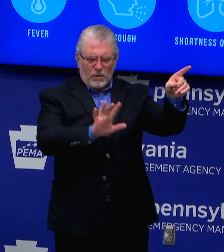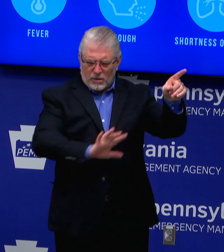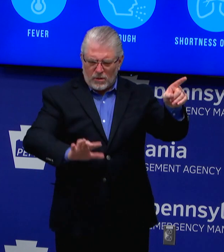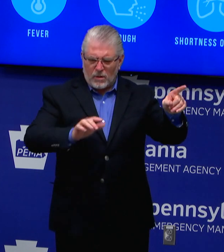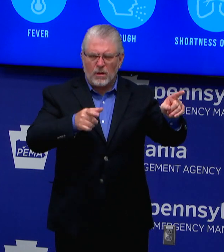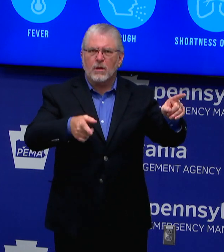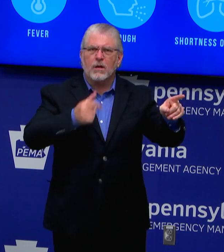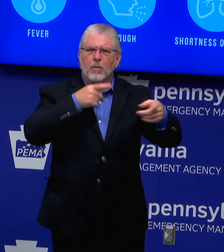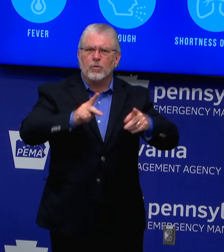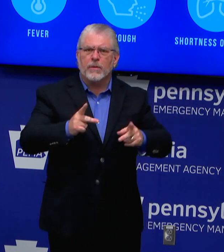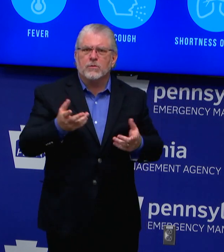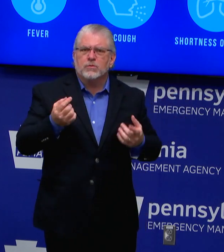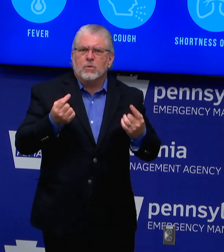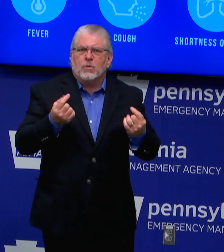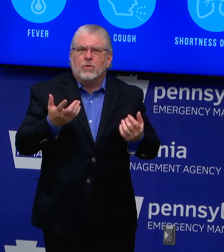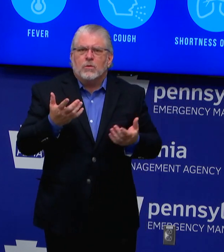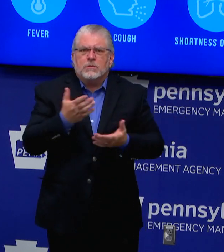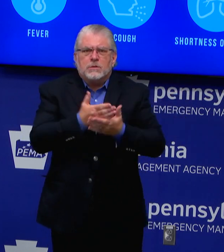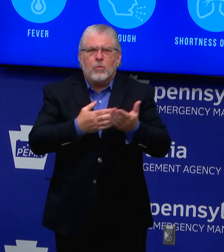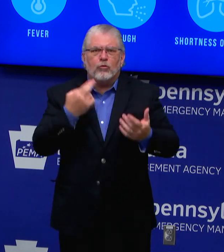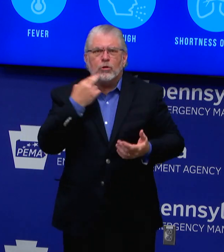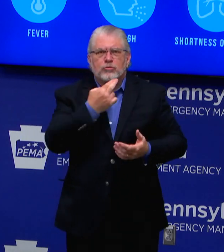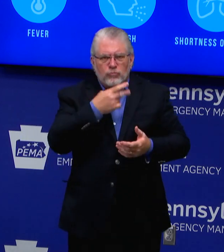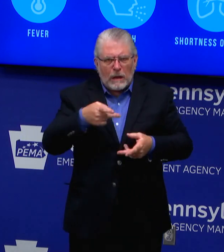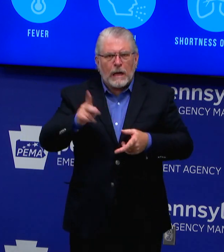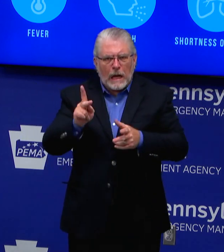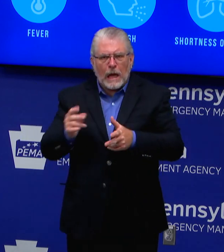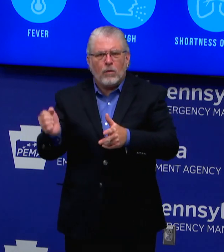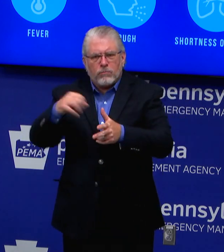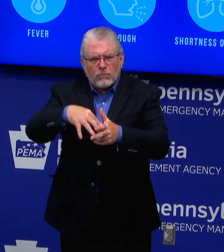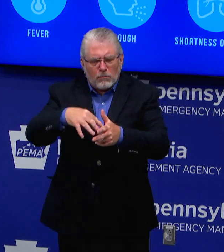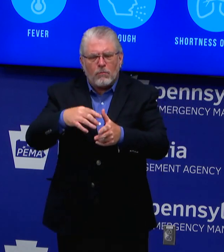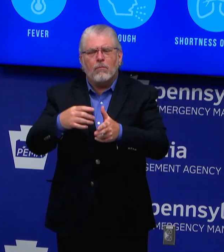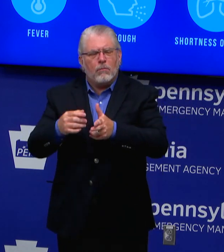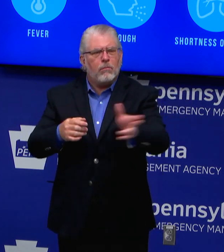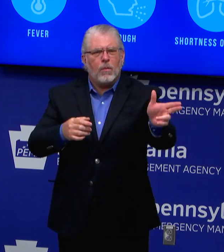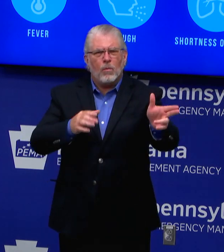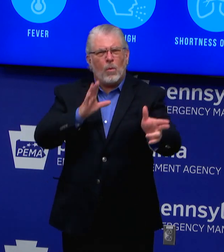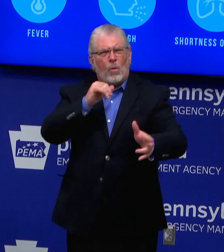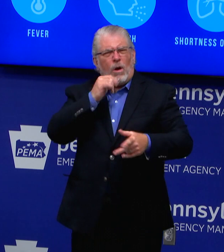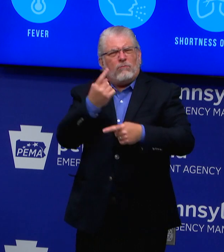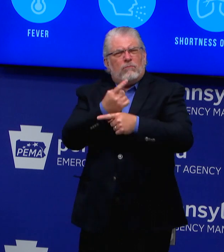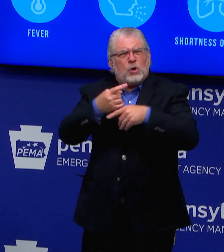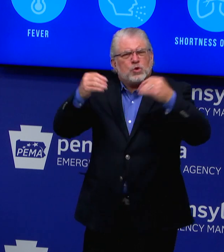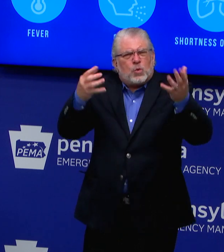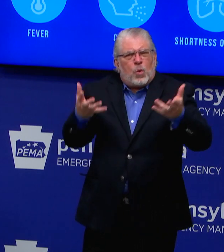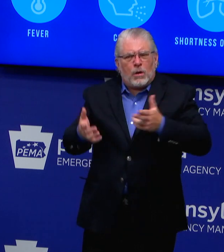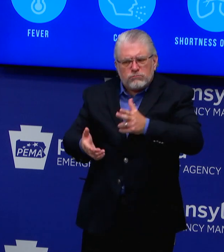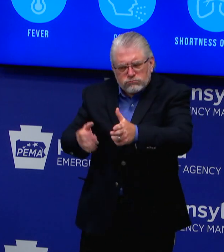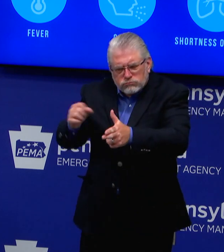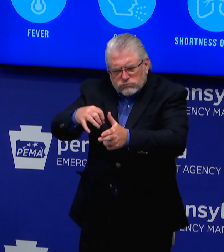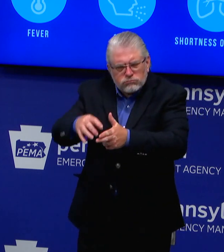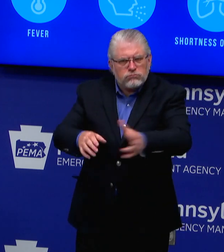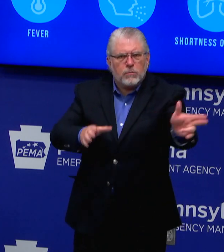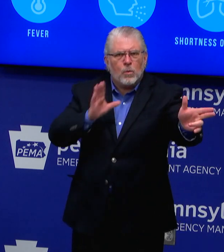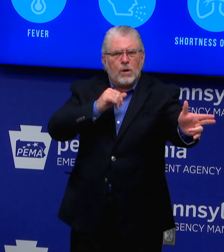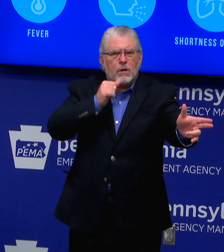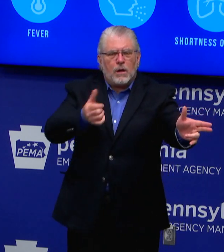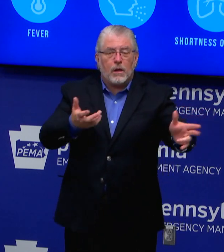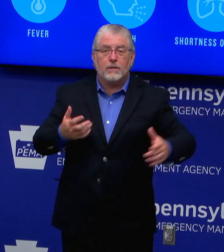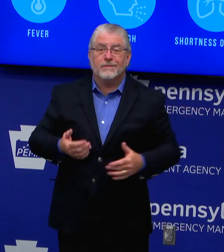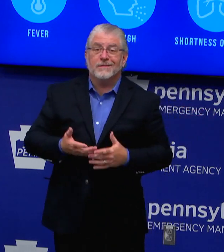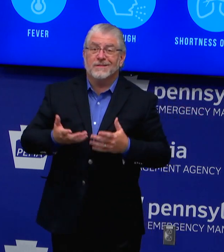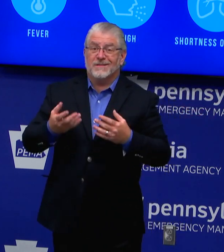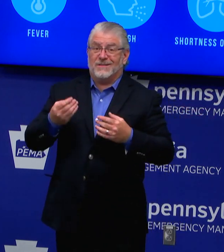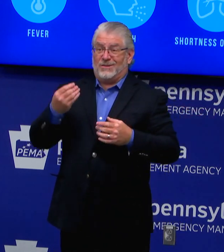curbside pickups. Why can't retail? Actually, retail is open now as of this coming Friday in 2/3 of the